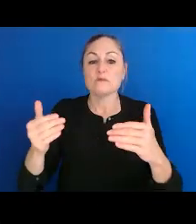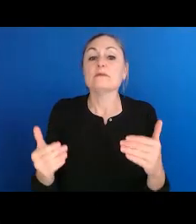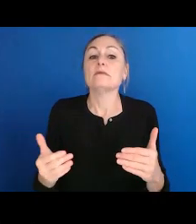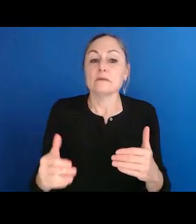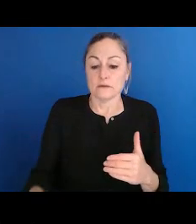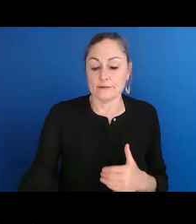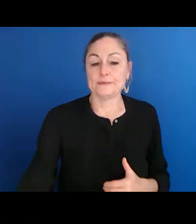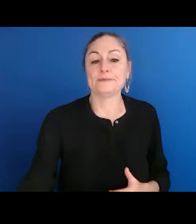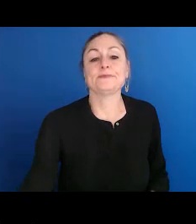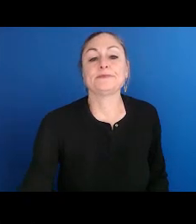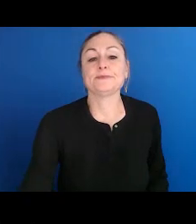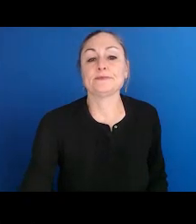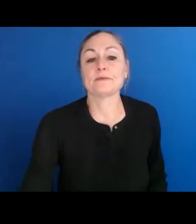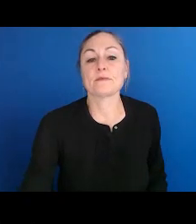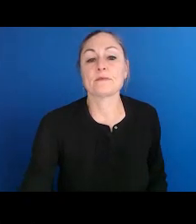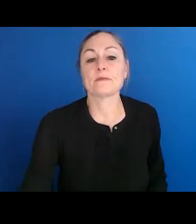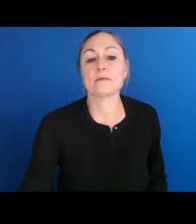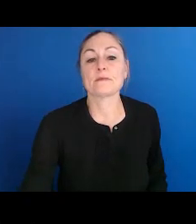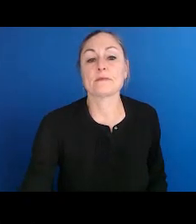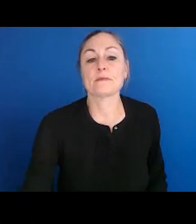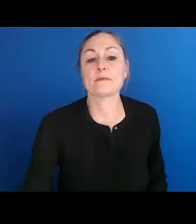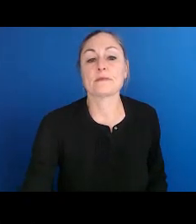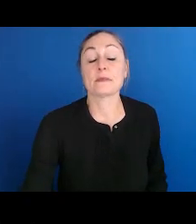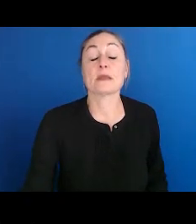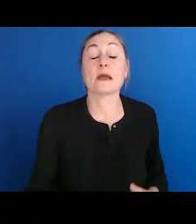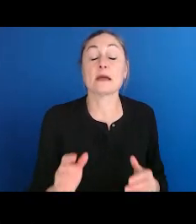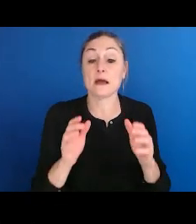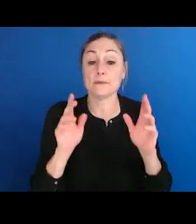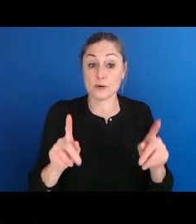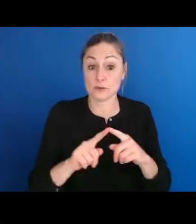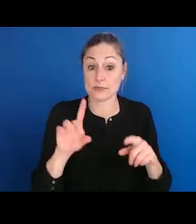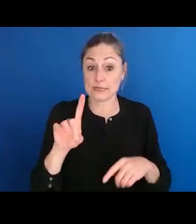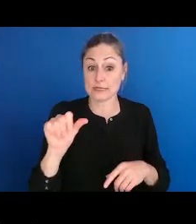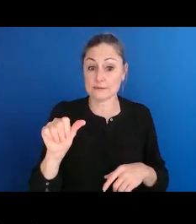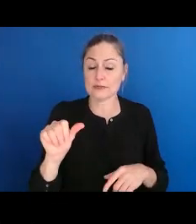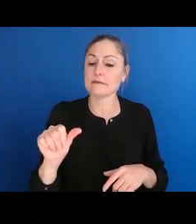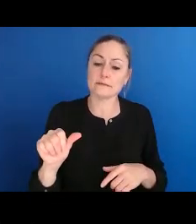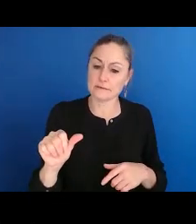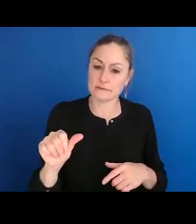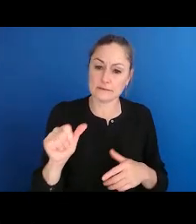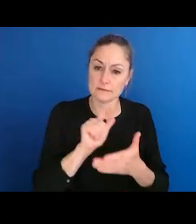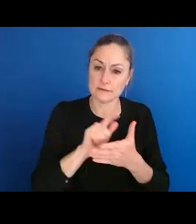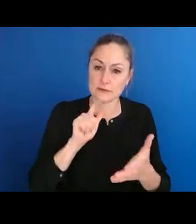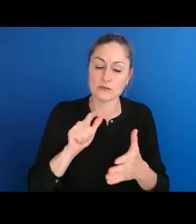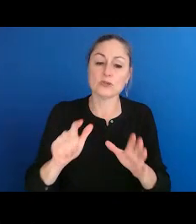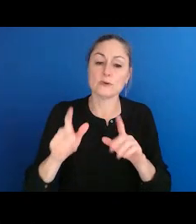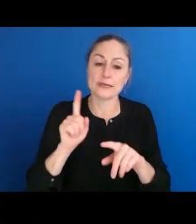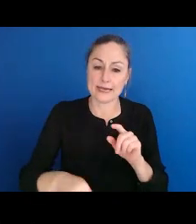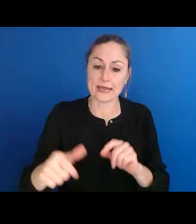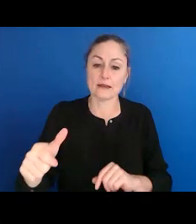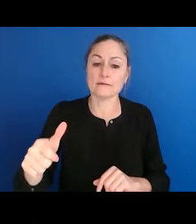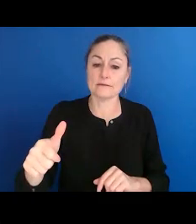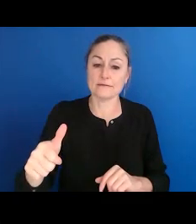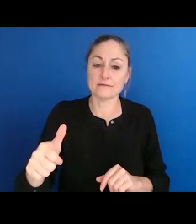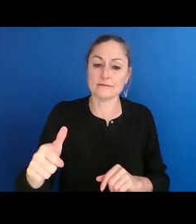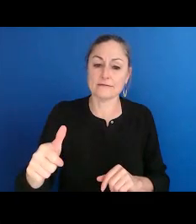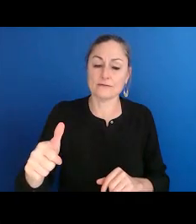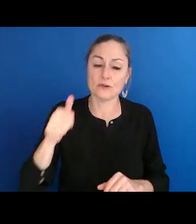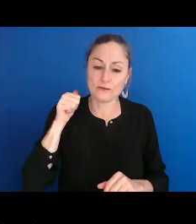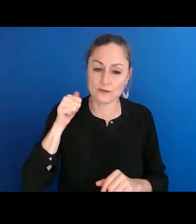discriminatory to allow a person with a disability permission to refuse to allow a person with a disability permission